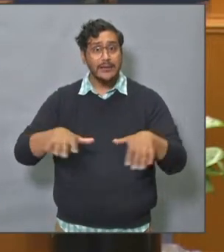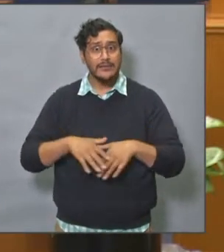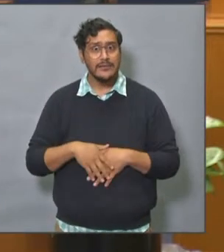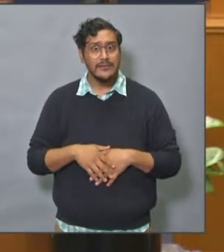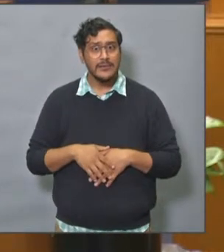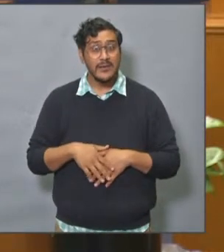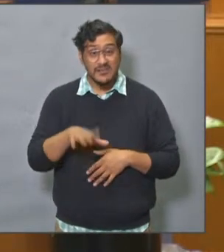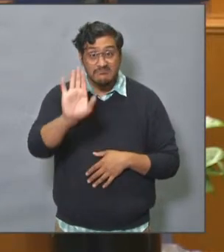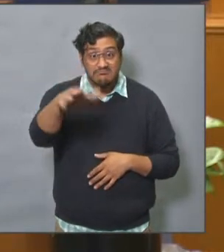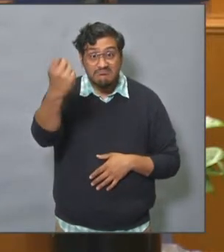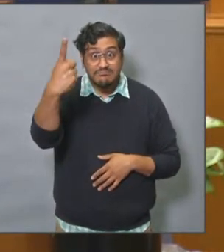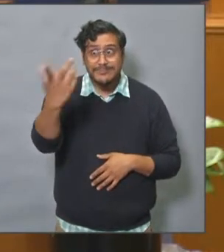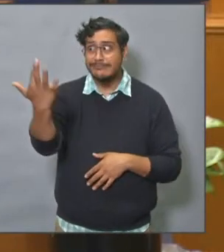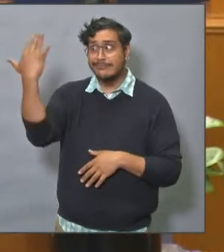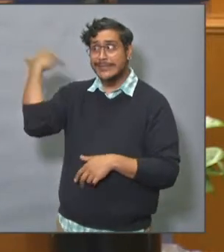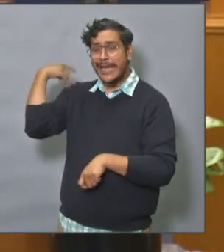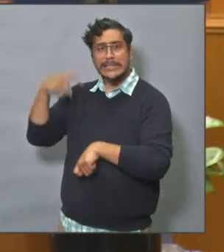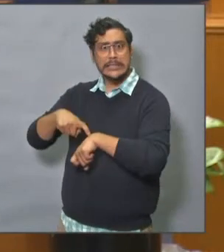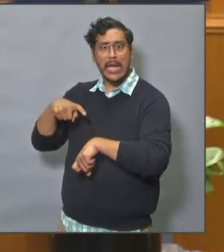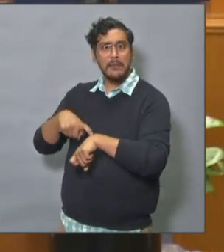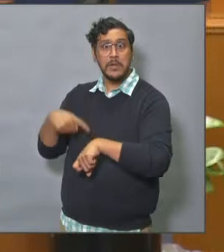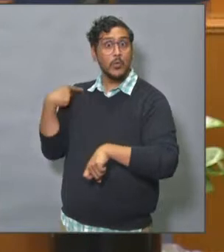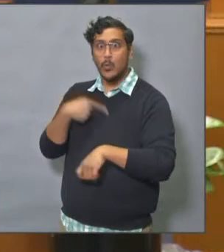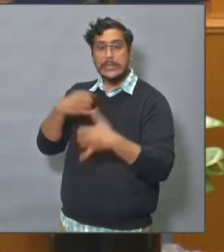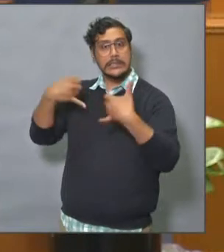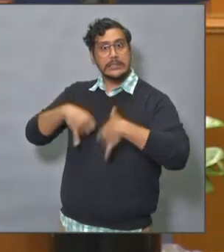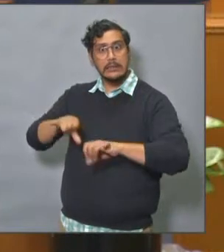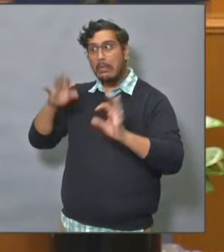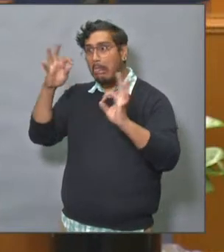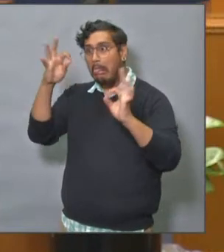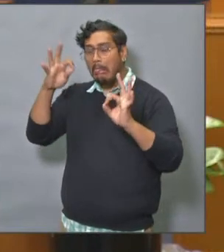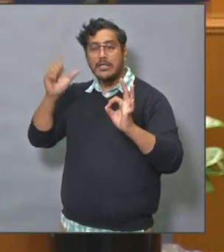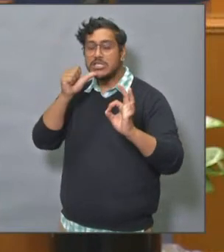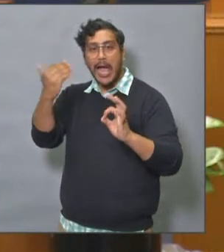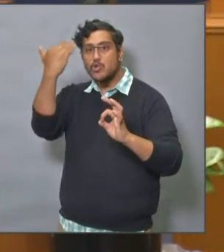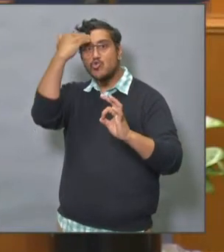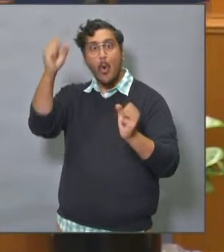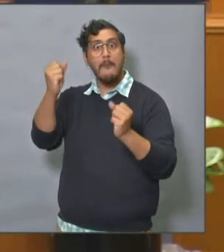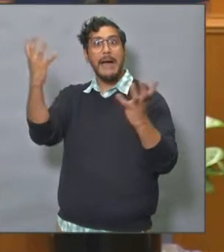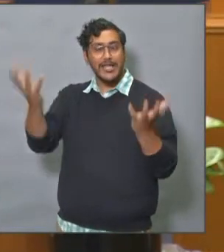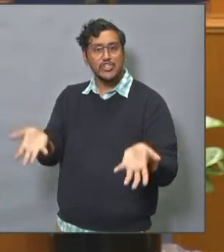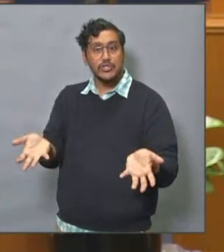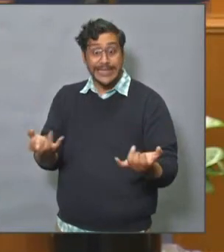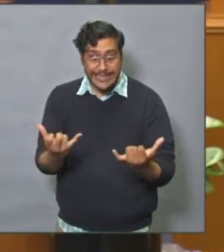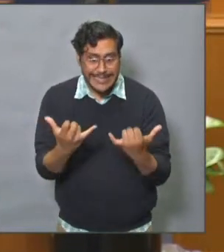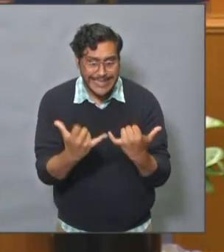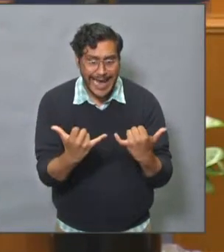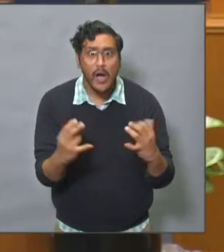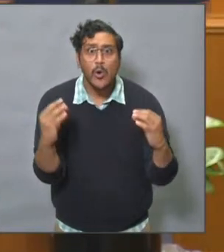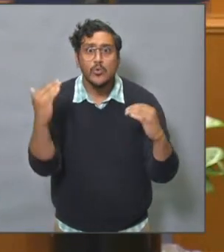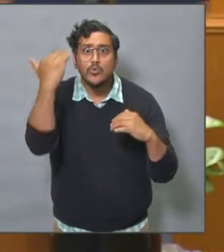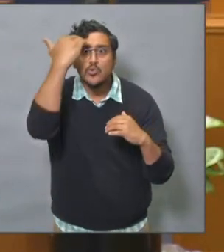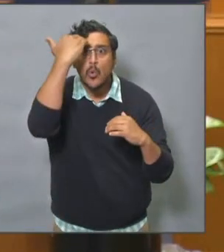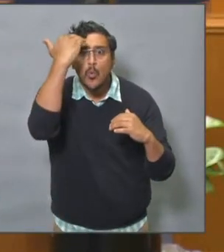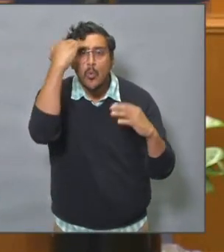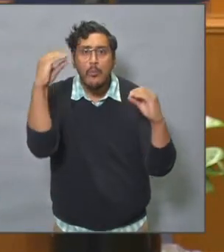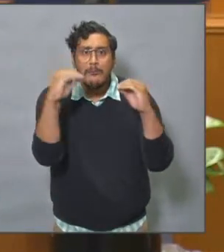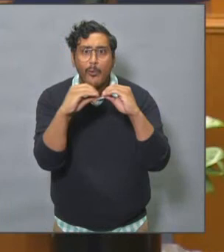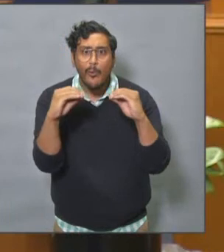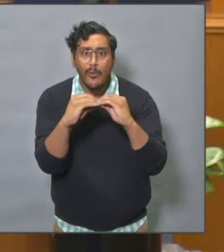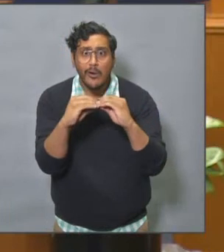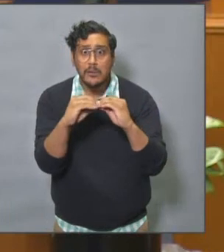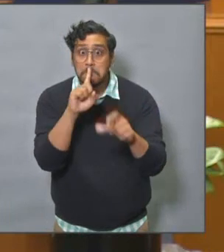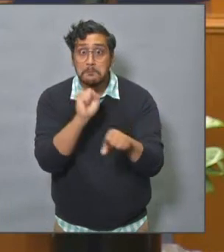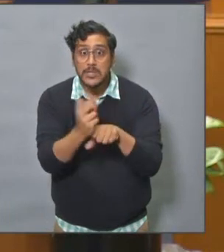actually didn't know as much as we know today about how to protect each other. So we know more. We know how important it is to wear those face